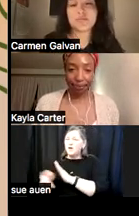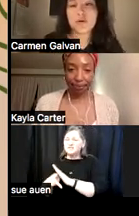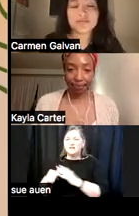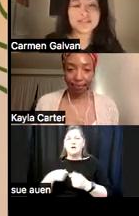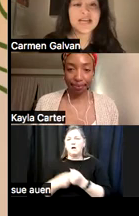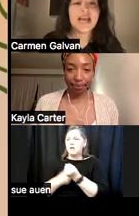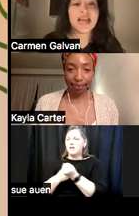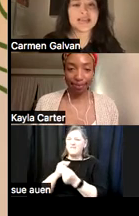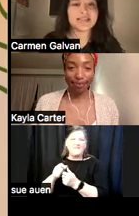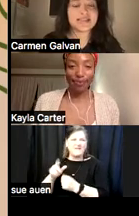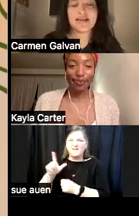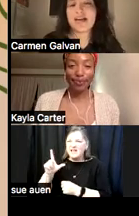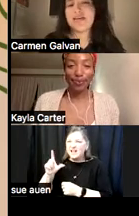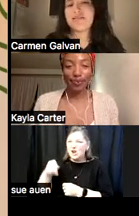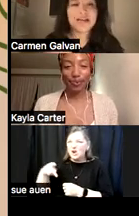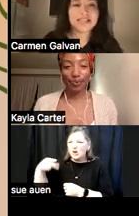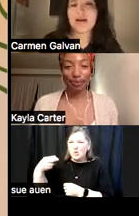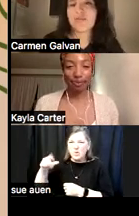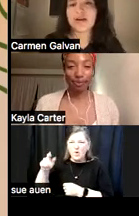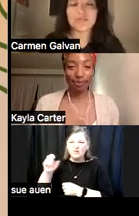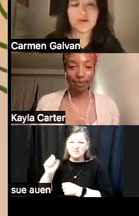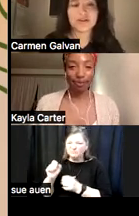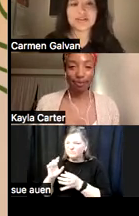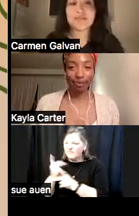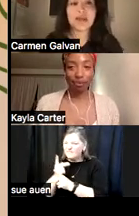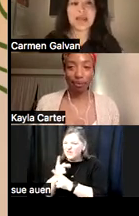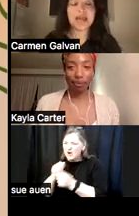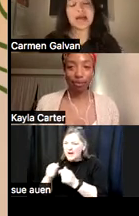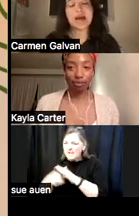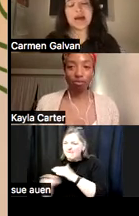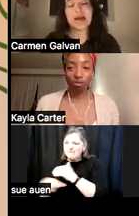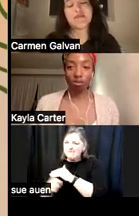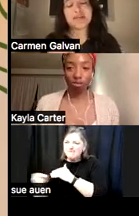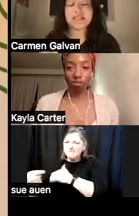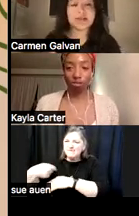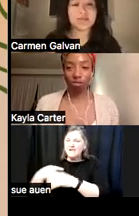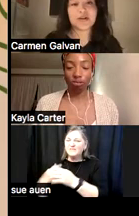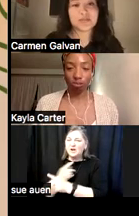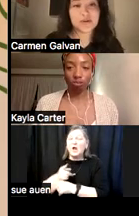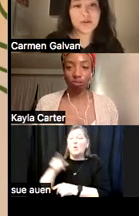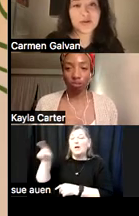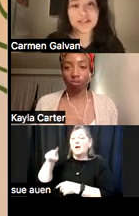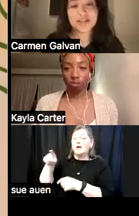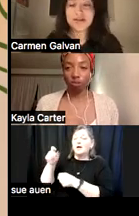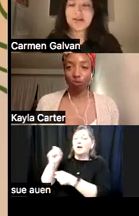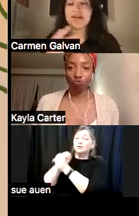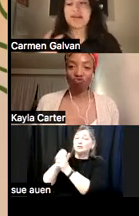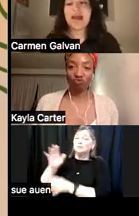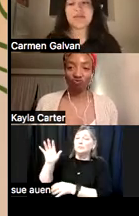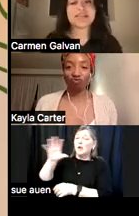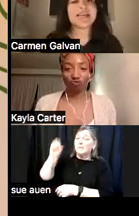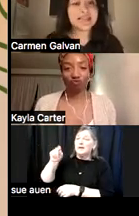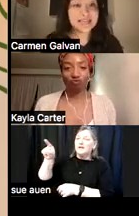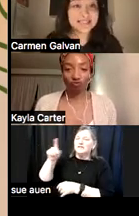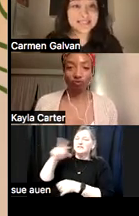of loopholes and finding out where employers may have been a little more liberal with